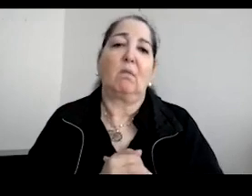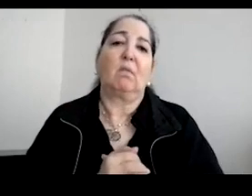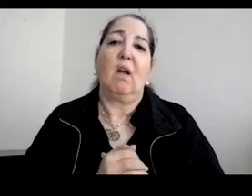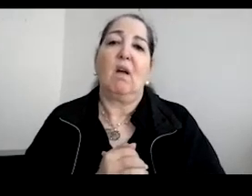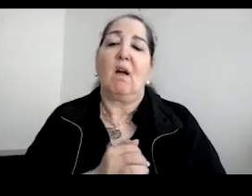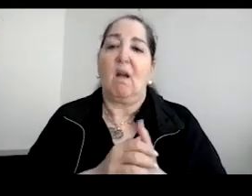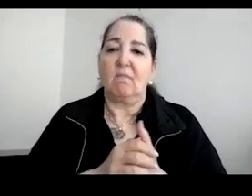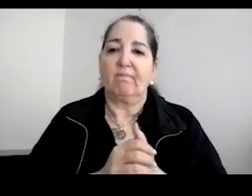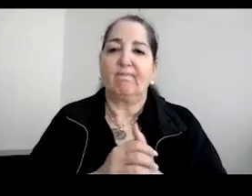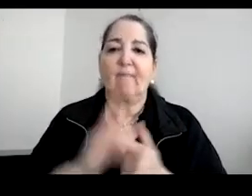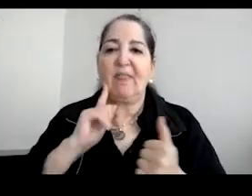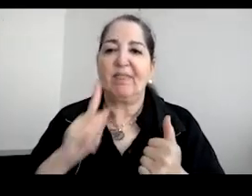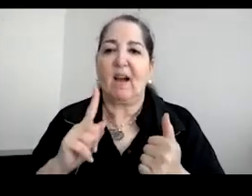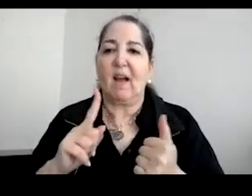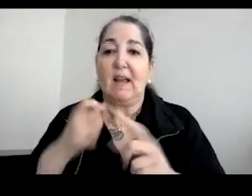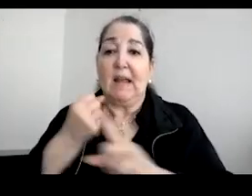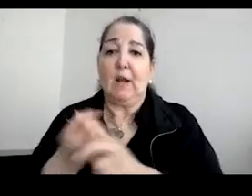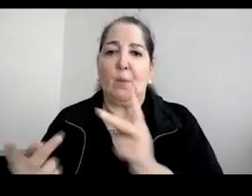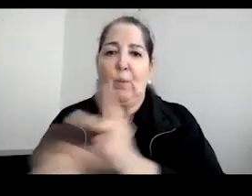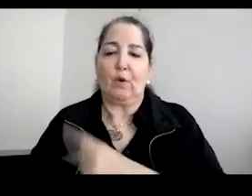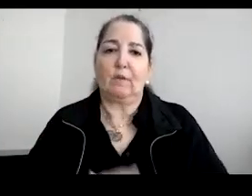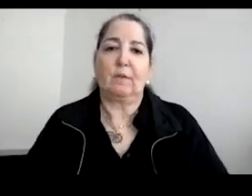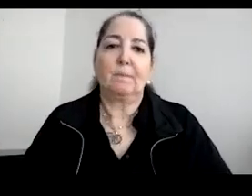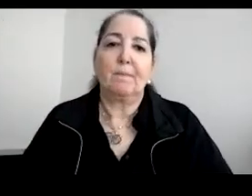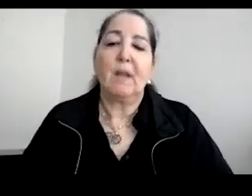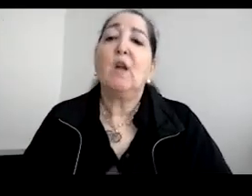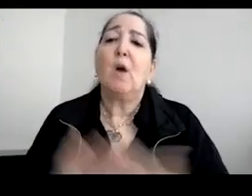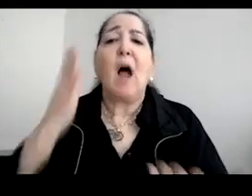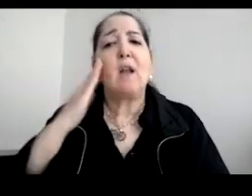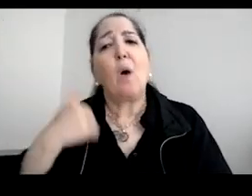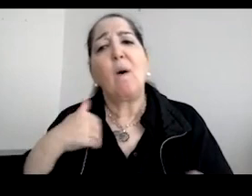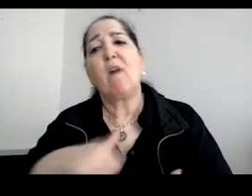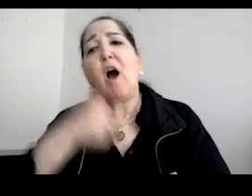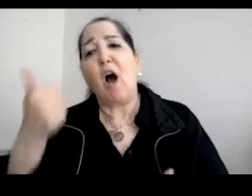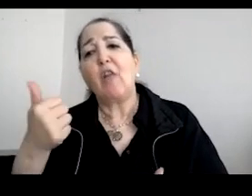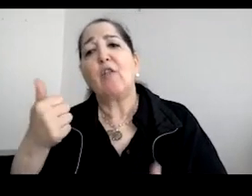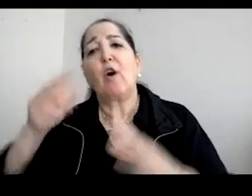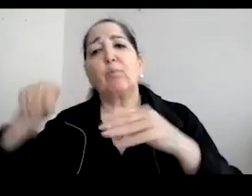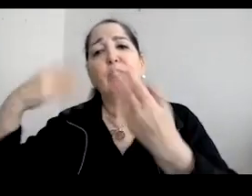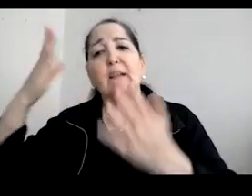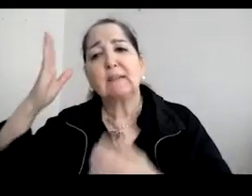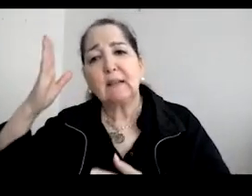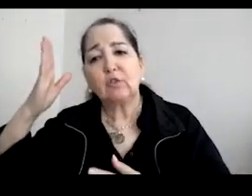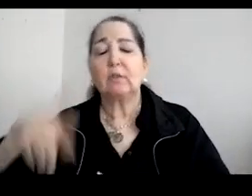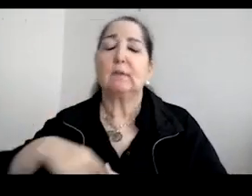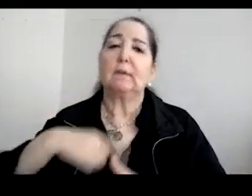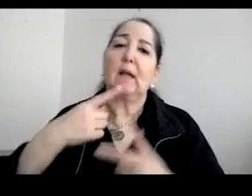big topic, and I know that there have been some other seminars that have addressed other parts of the policy response,